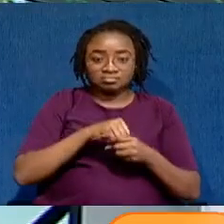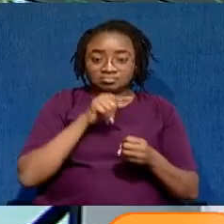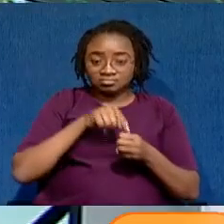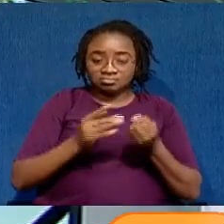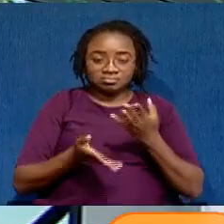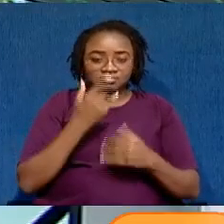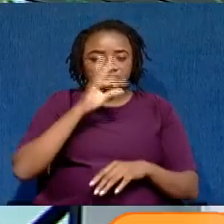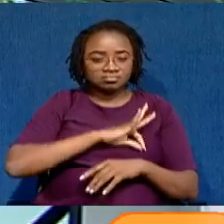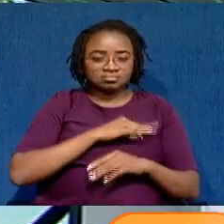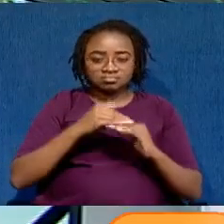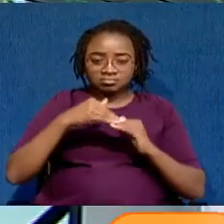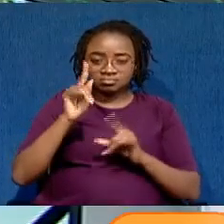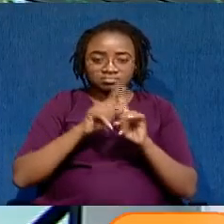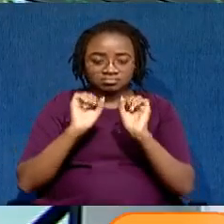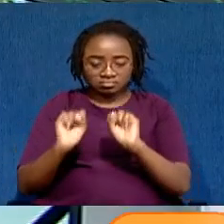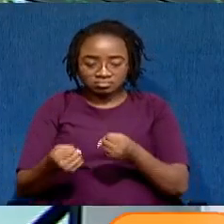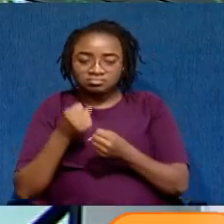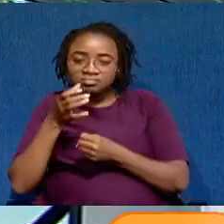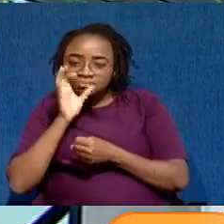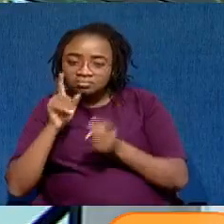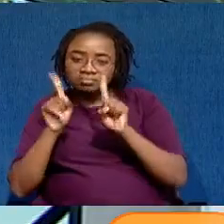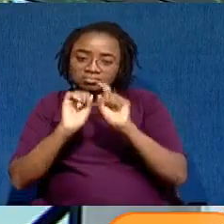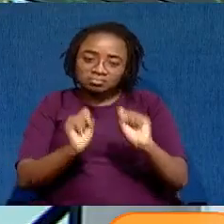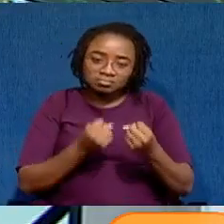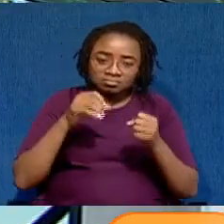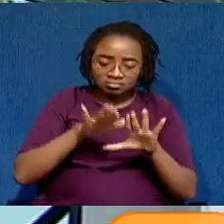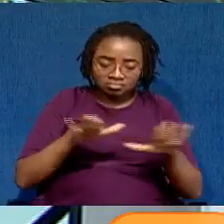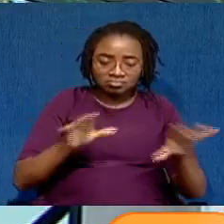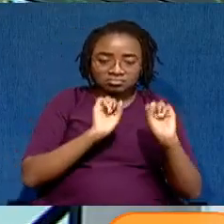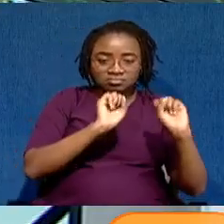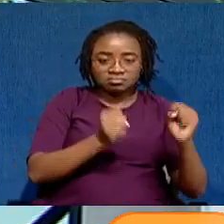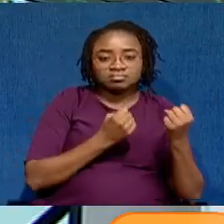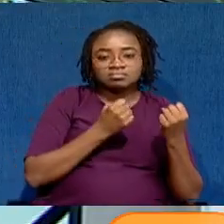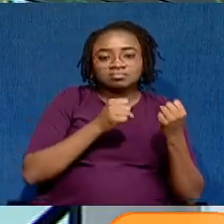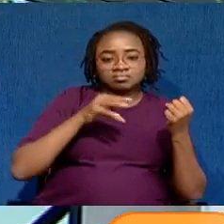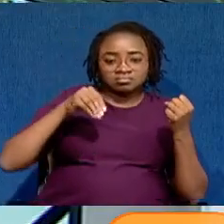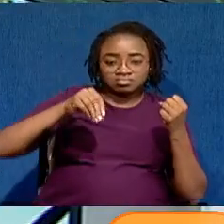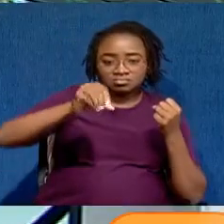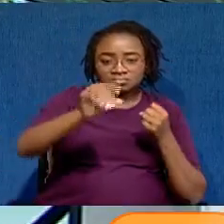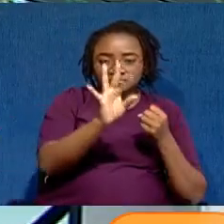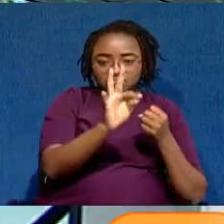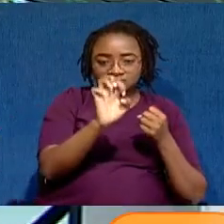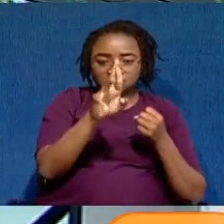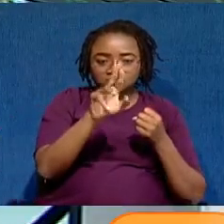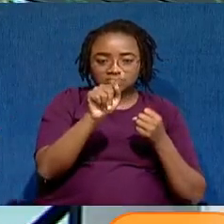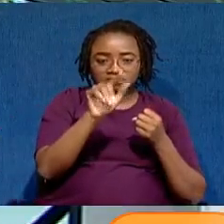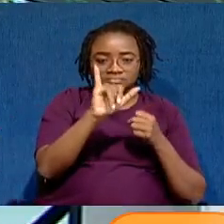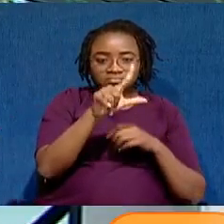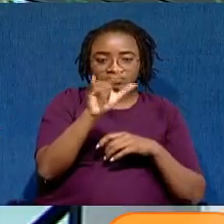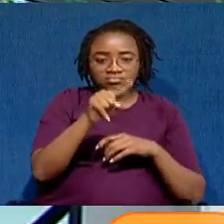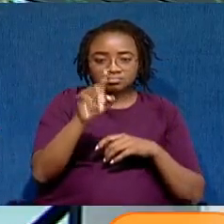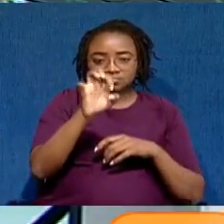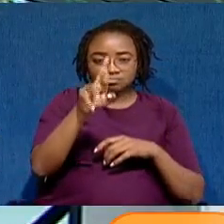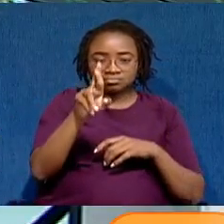maximize output while saving on water, fertilizer and land. On this week's Smart Farm segment, Dennis Otieno visited